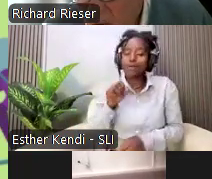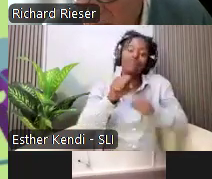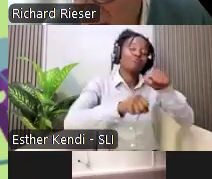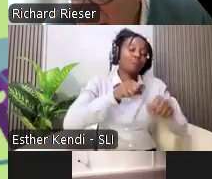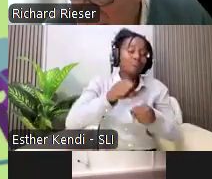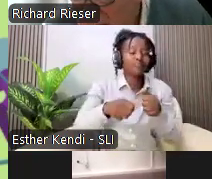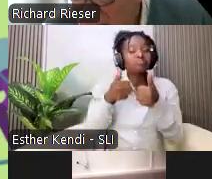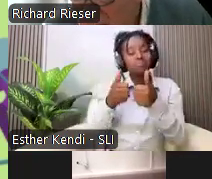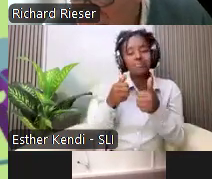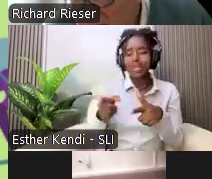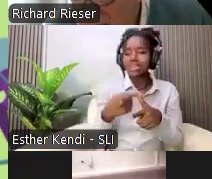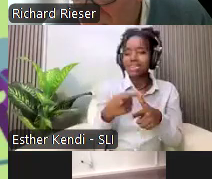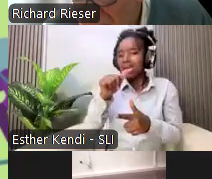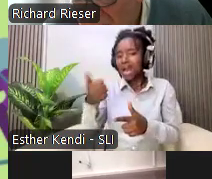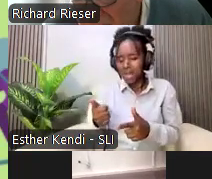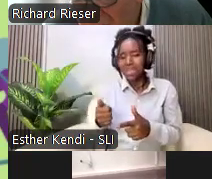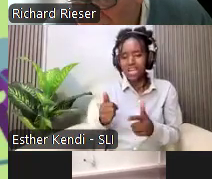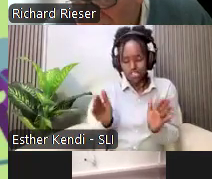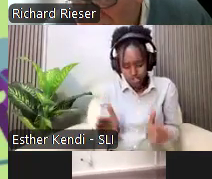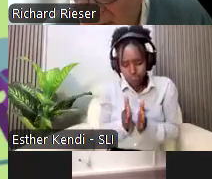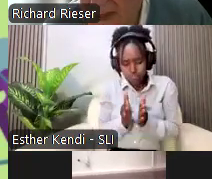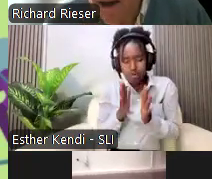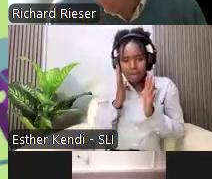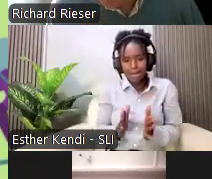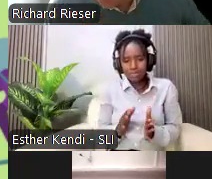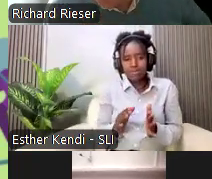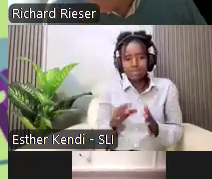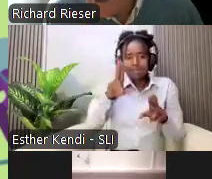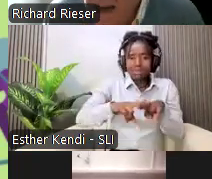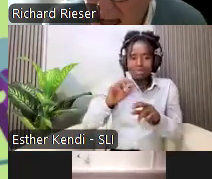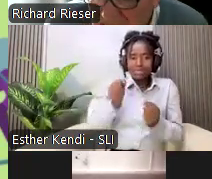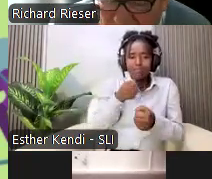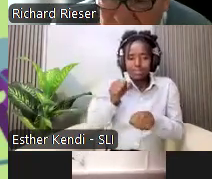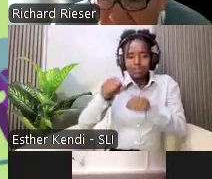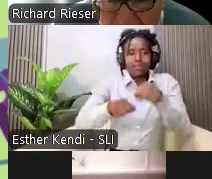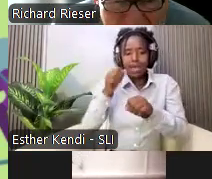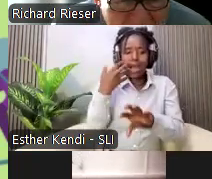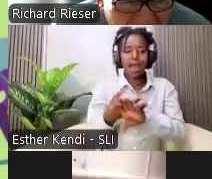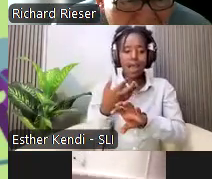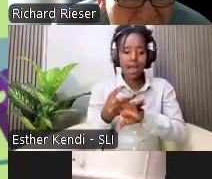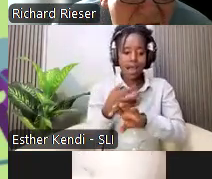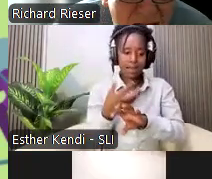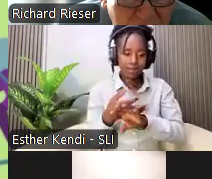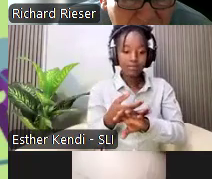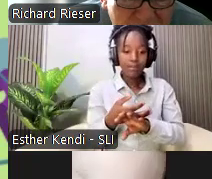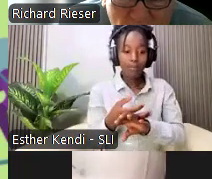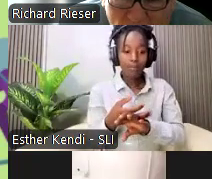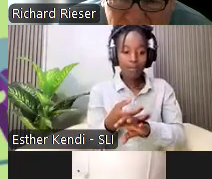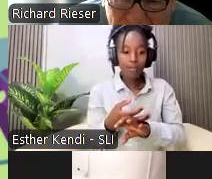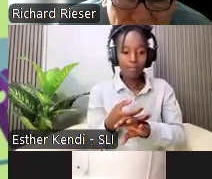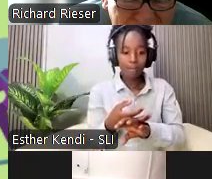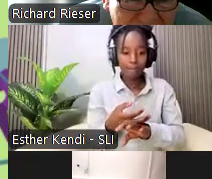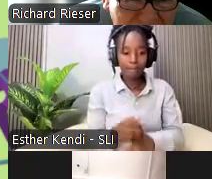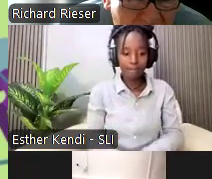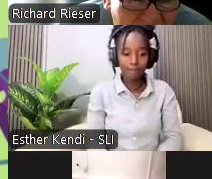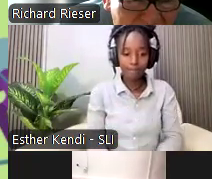very small person who is not able to get on the seat of their bicycle and is standing on the pedals. In other words,